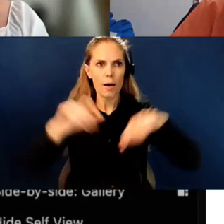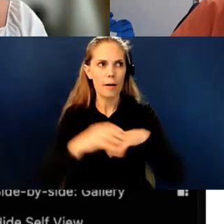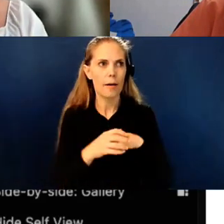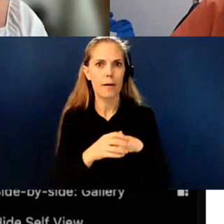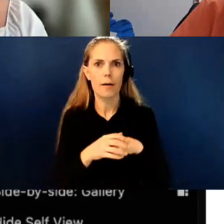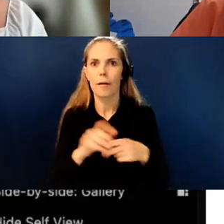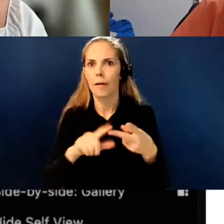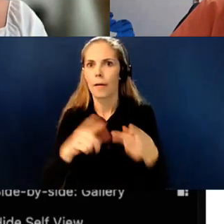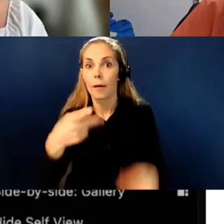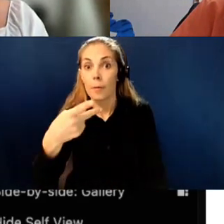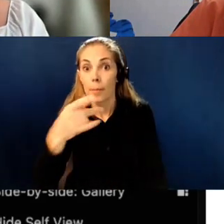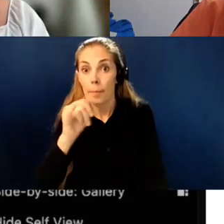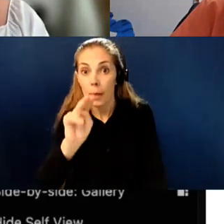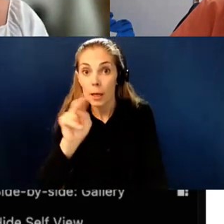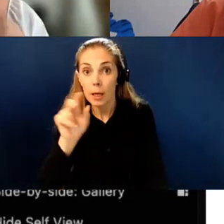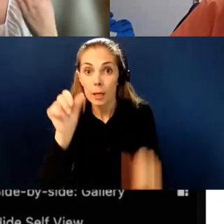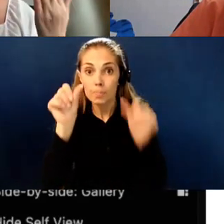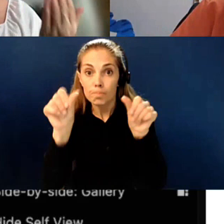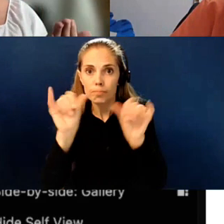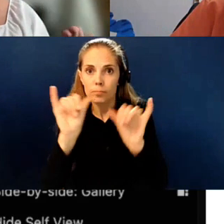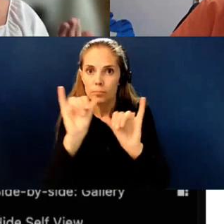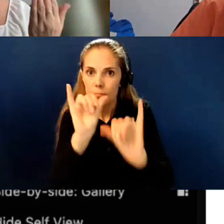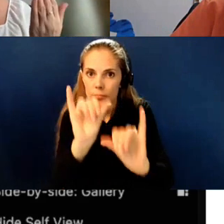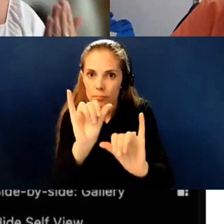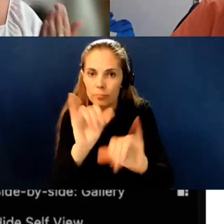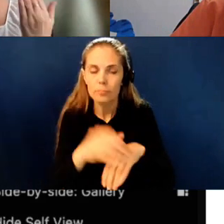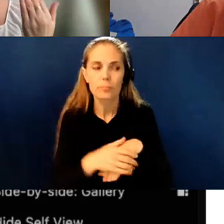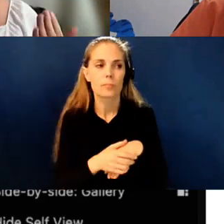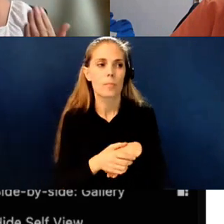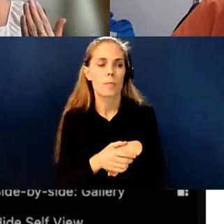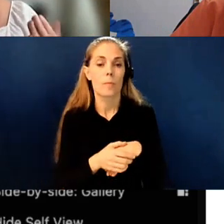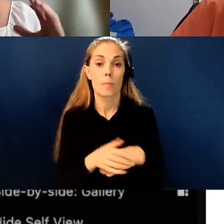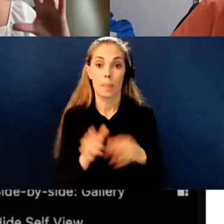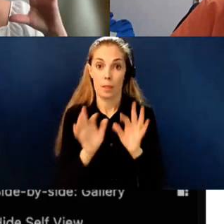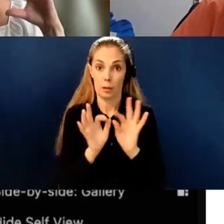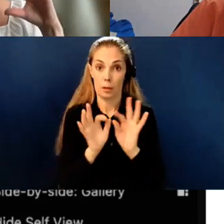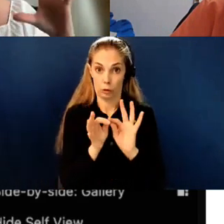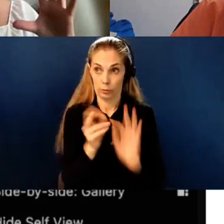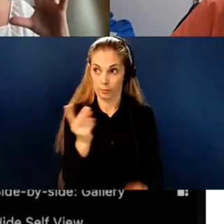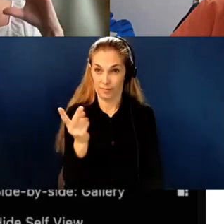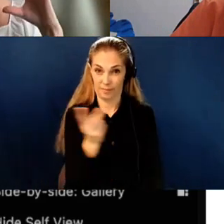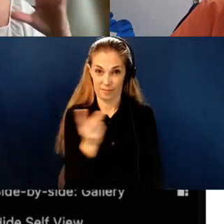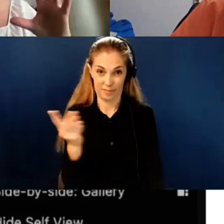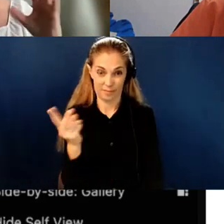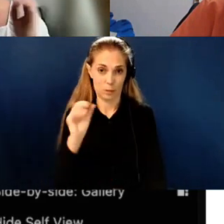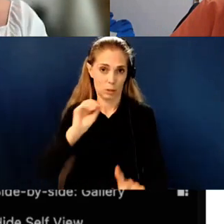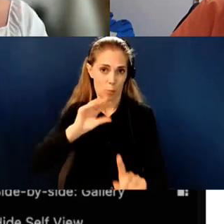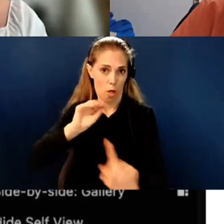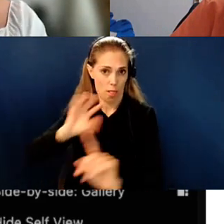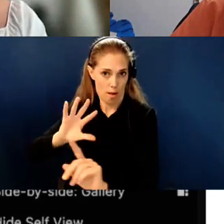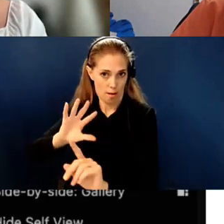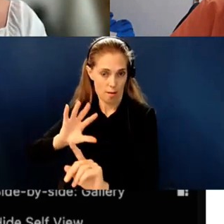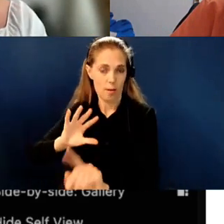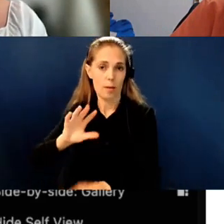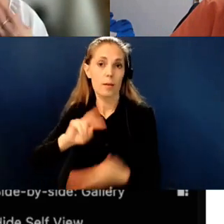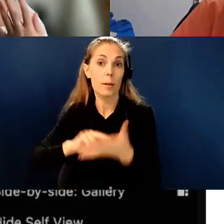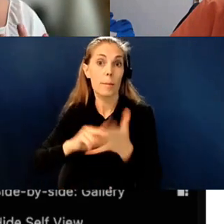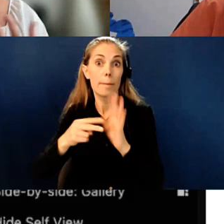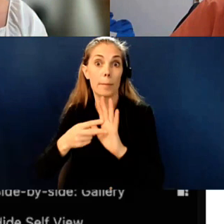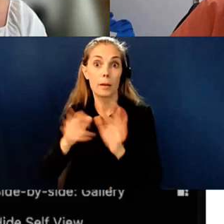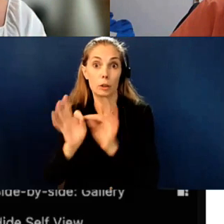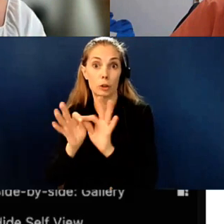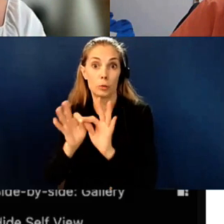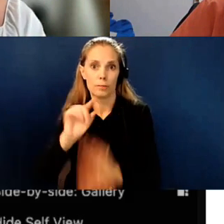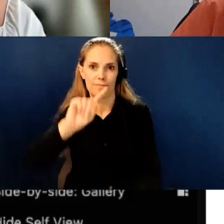specific video on your screen. Our interpreters are both spotlighted today, so they should be sort of the first videos that you will see, and